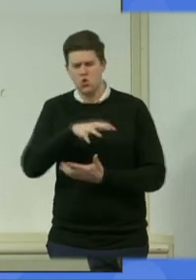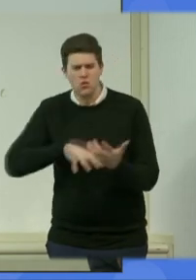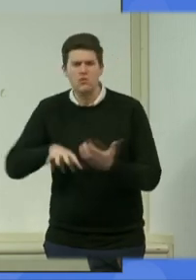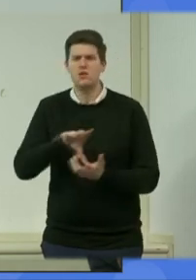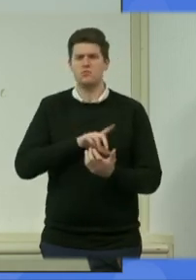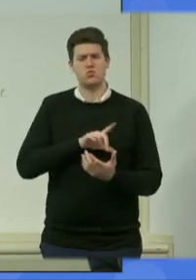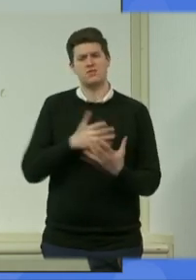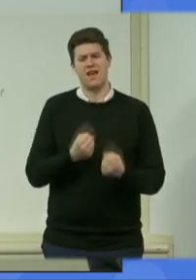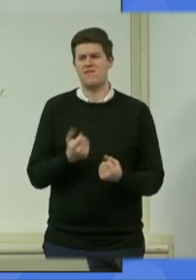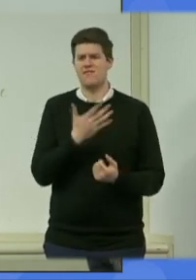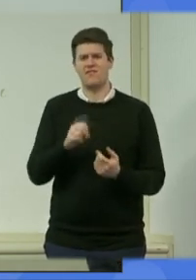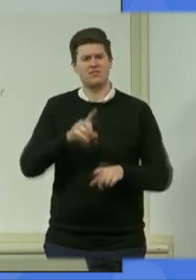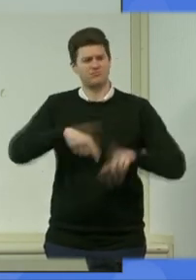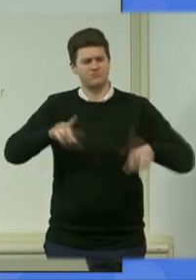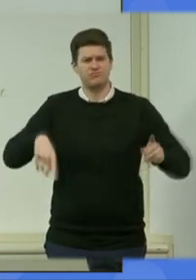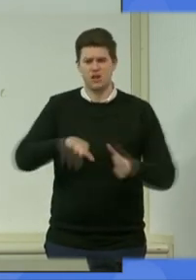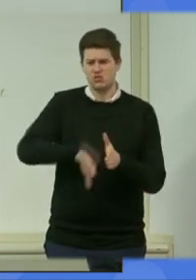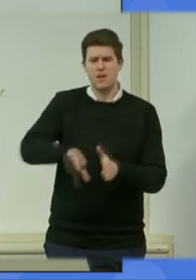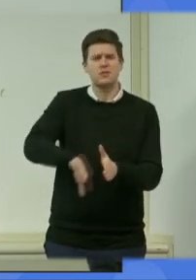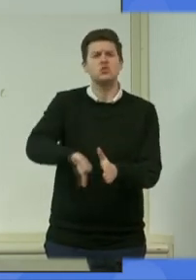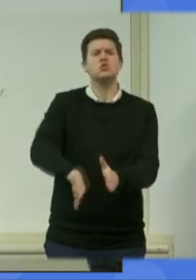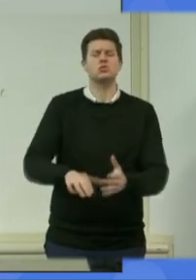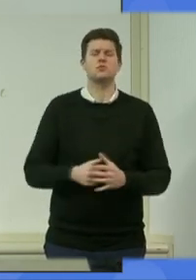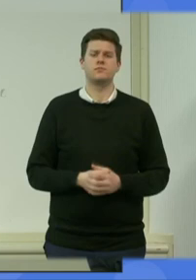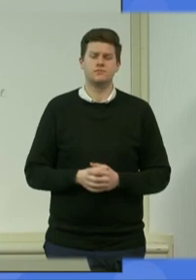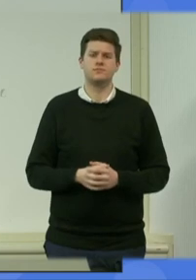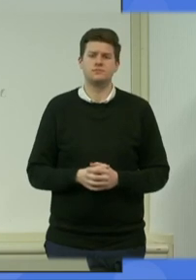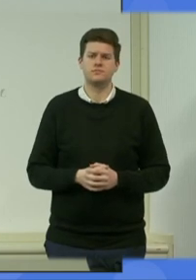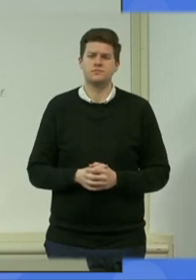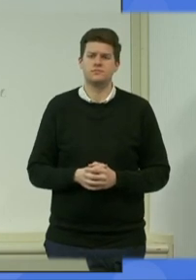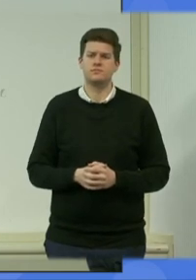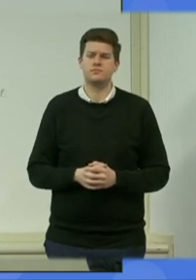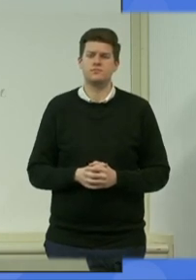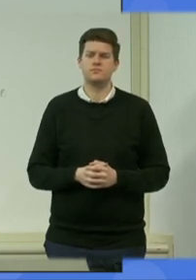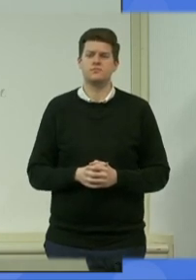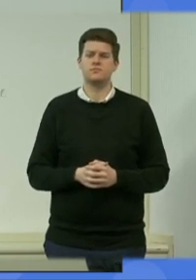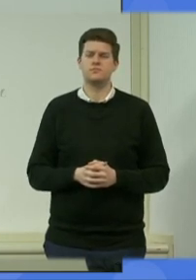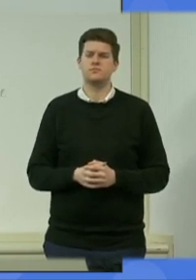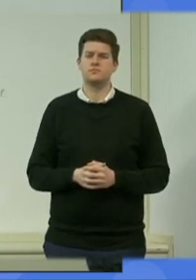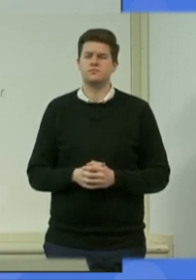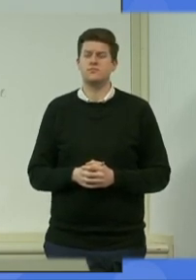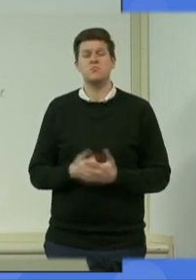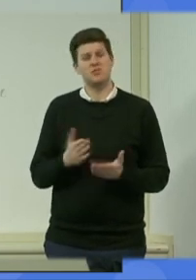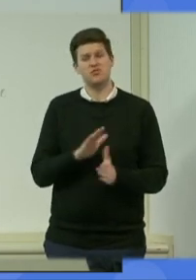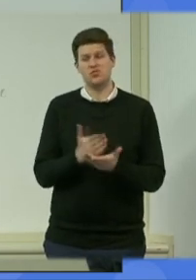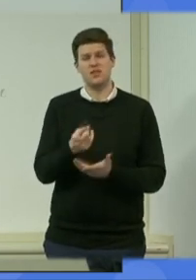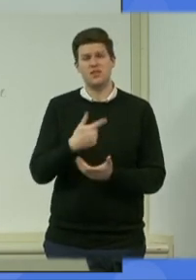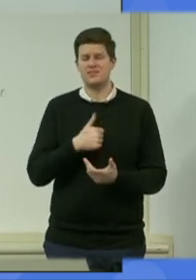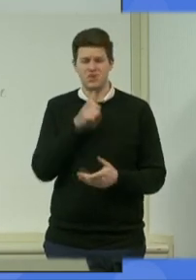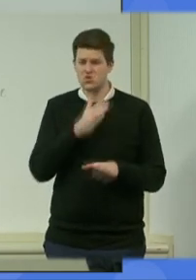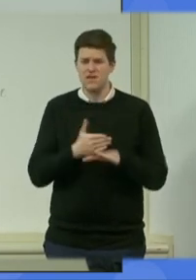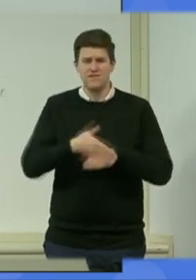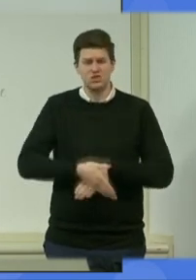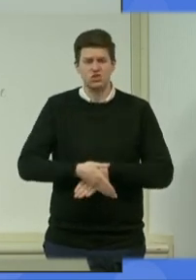something like a quarter of the business rates bill is used paying for the relief within the system. It's incredibly inefficient, and that inefficiency is just